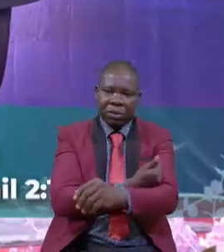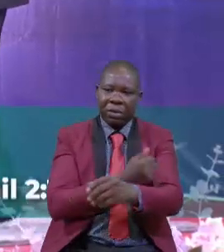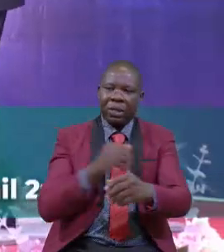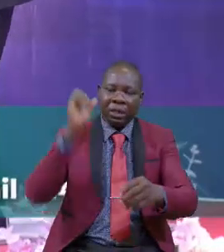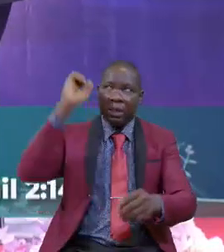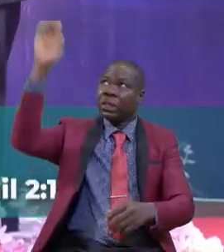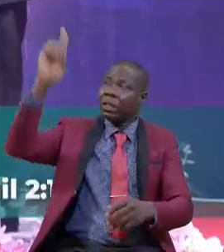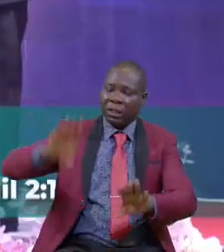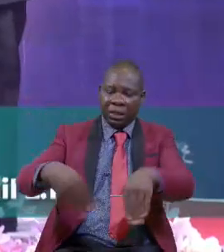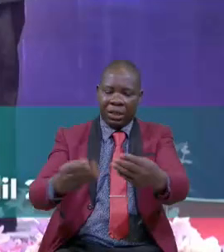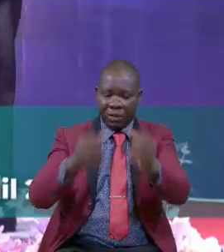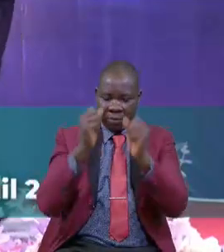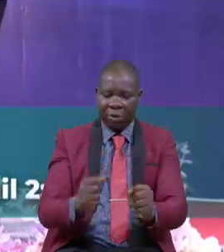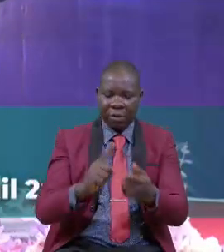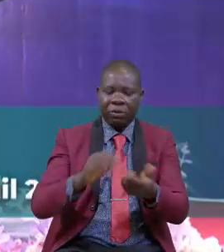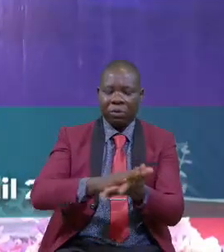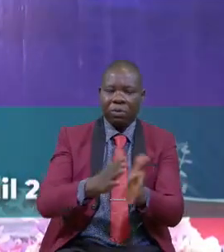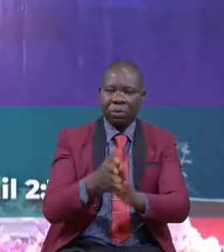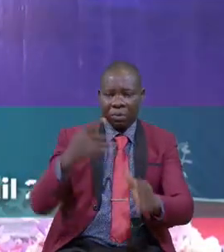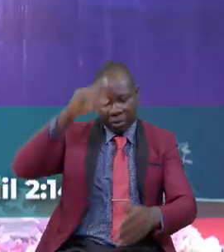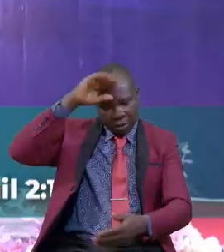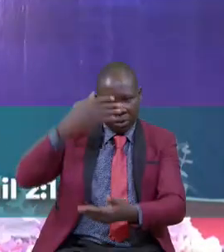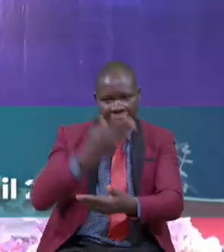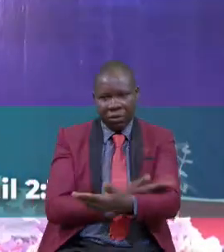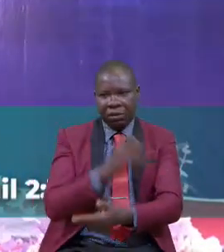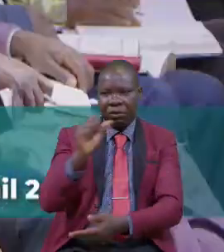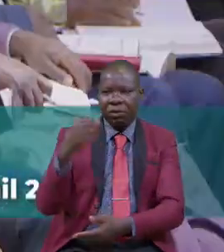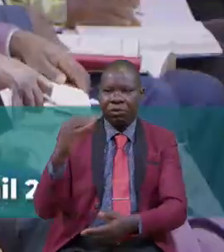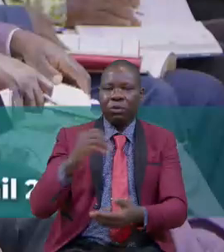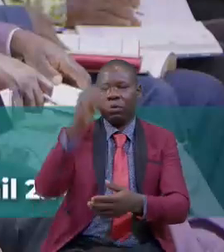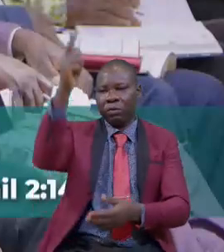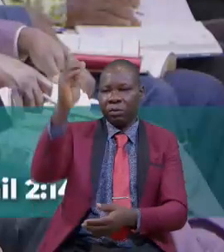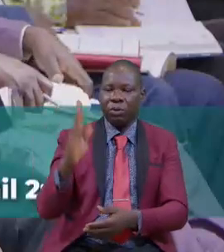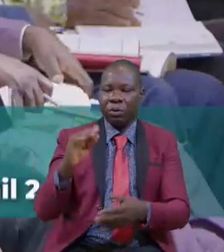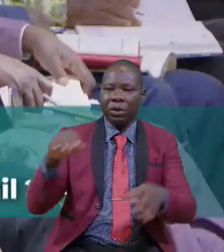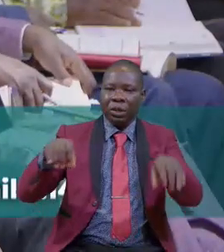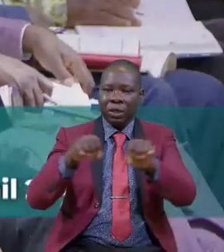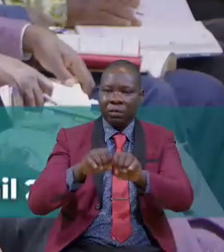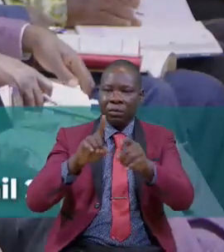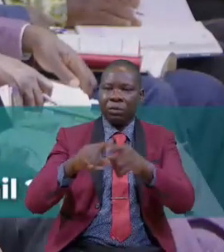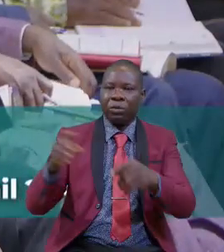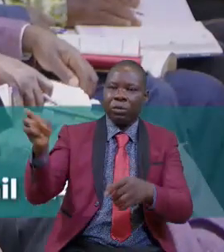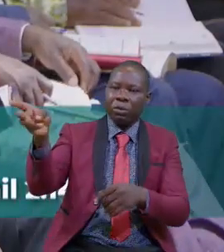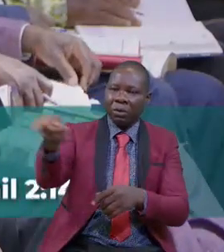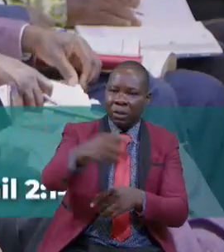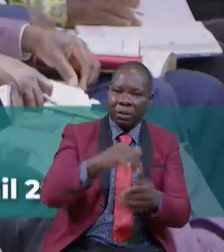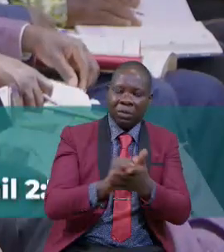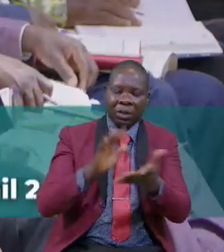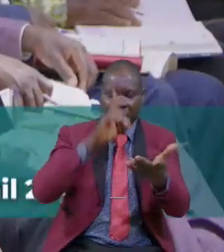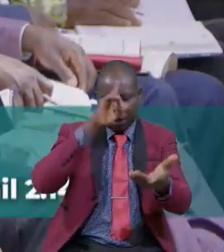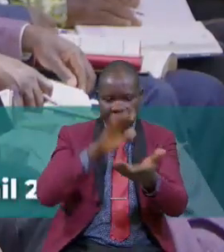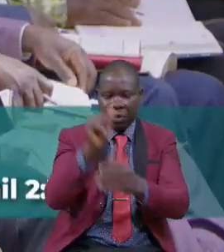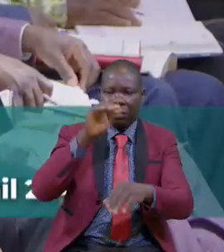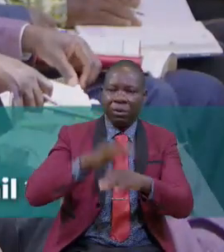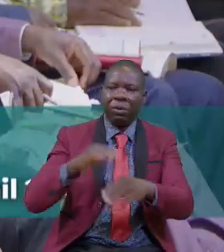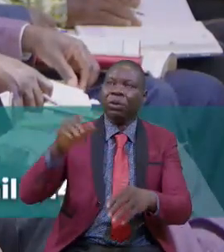sons of God, even to them that believe on his name. Their tribe